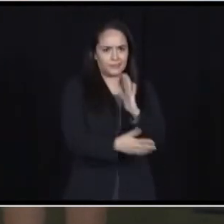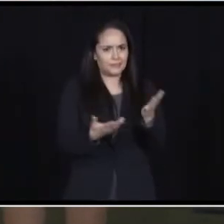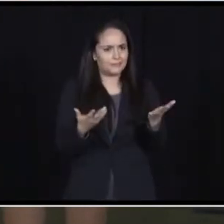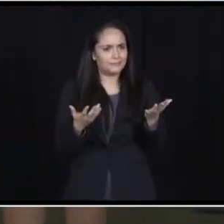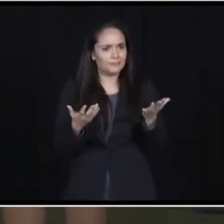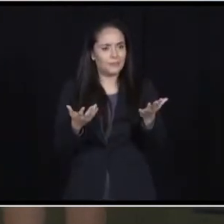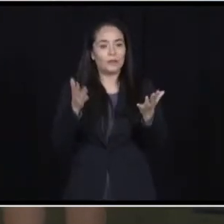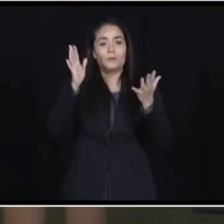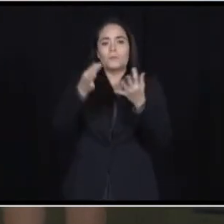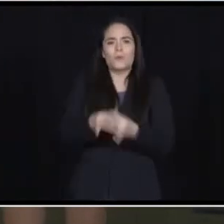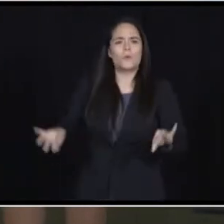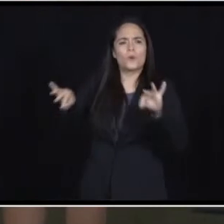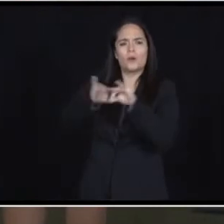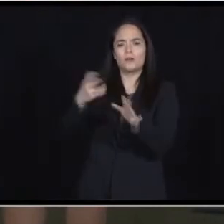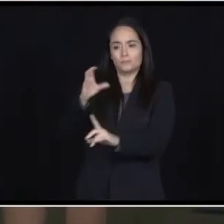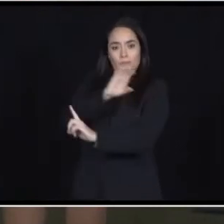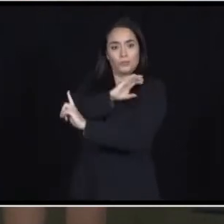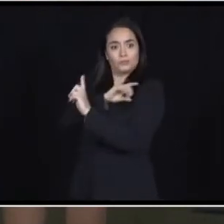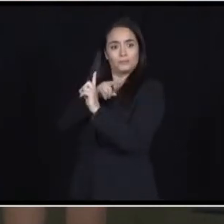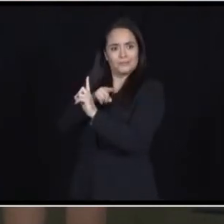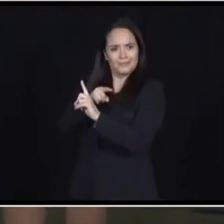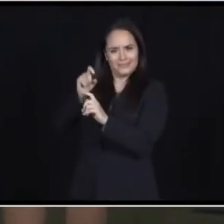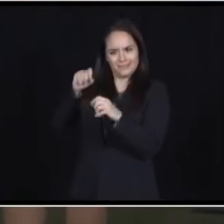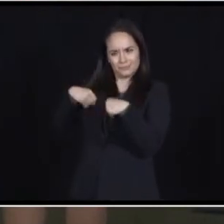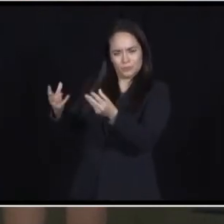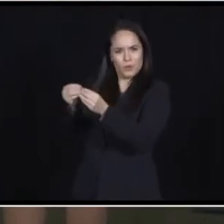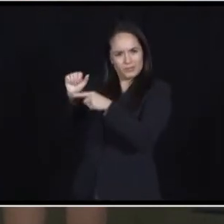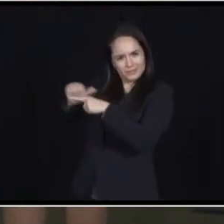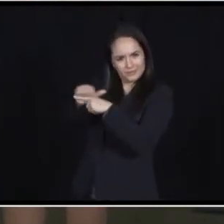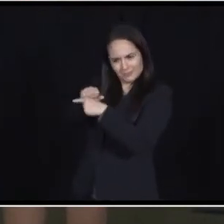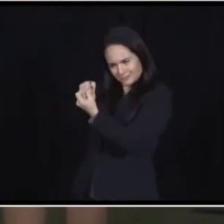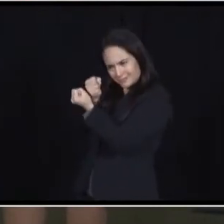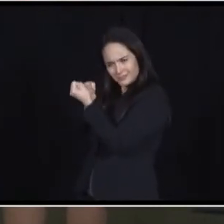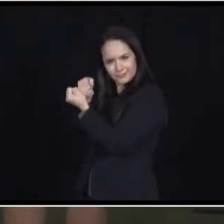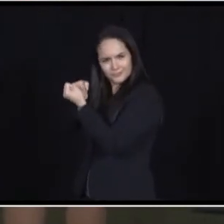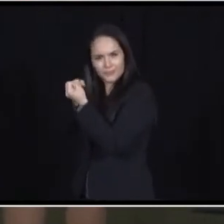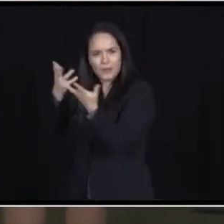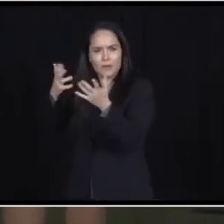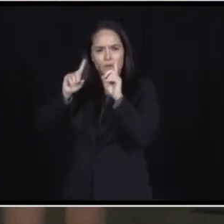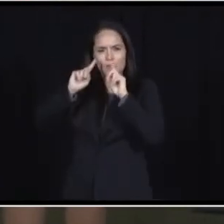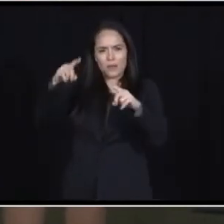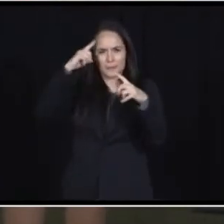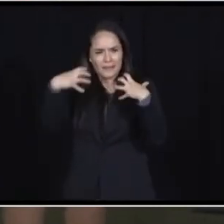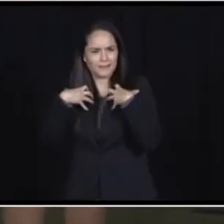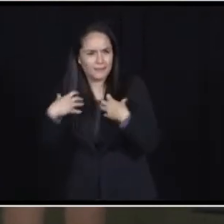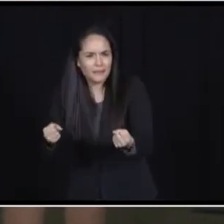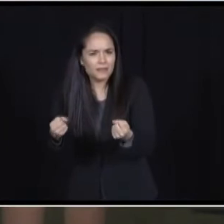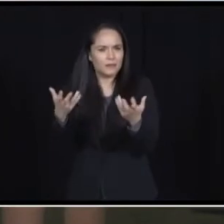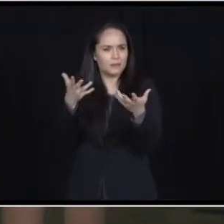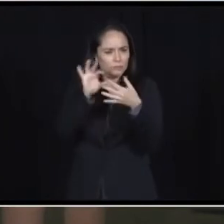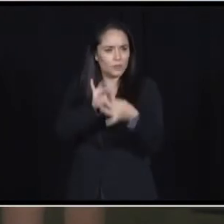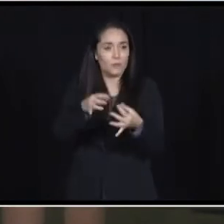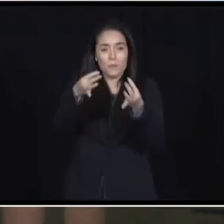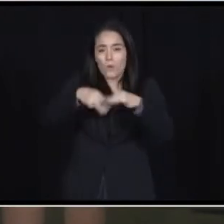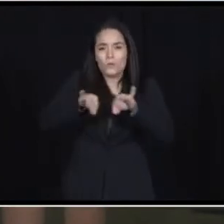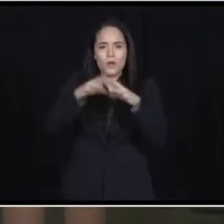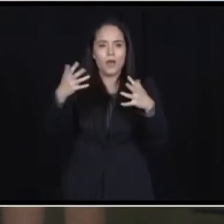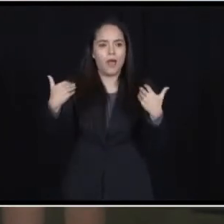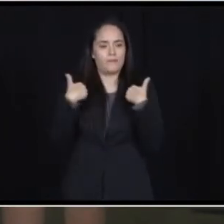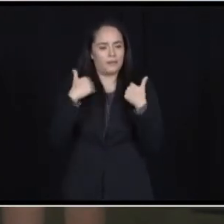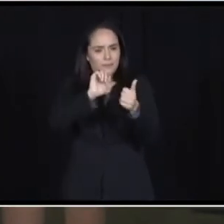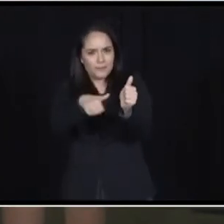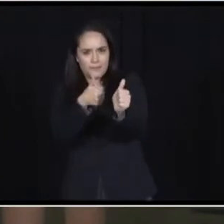they need to respond to these calls. It's very important they have backup from trained mental health